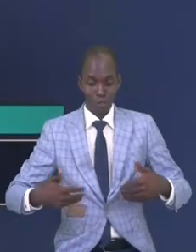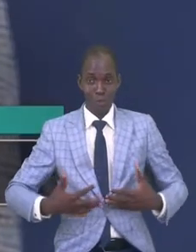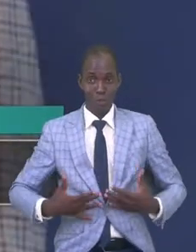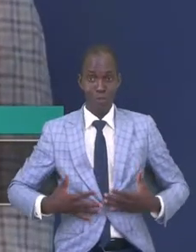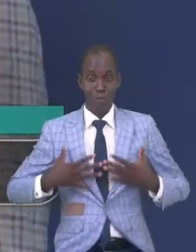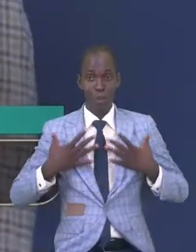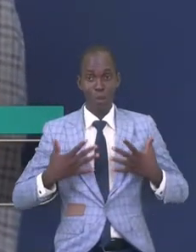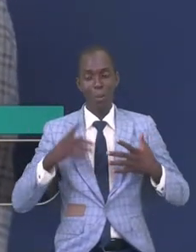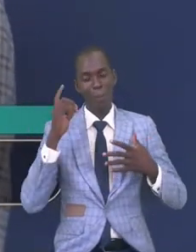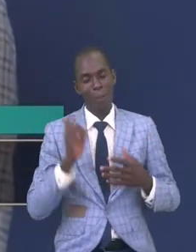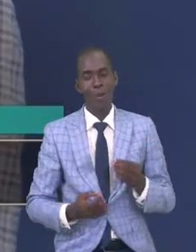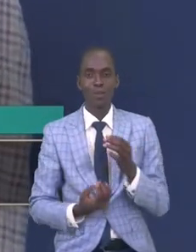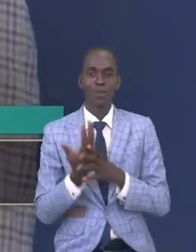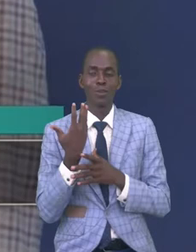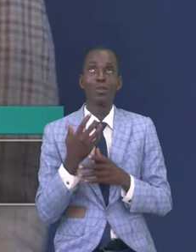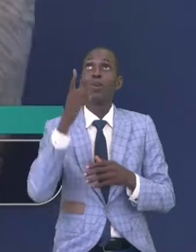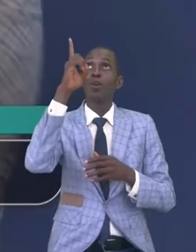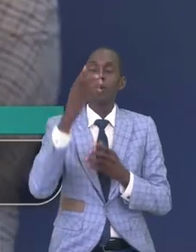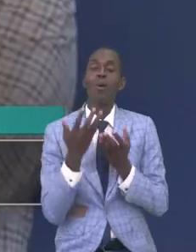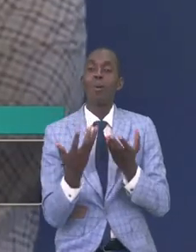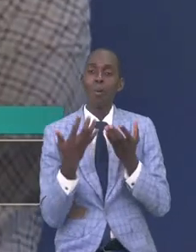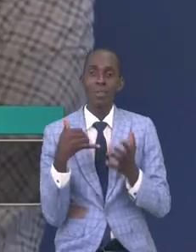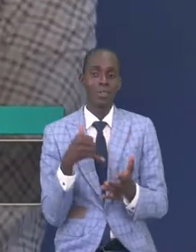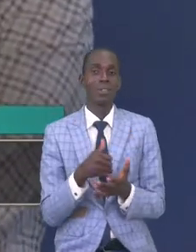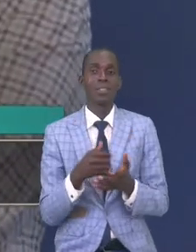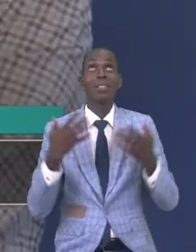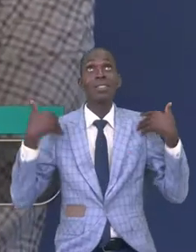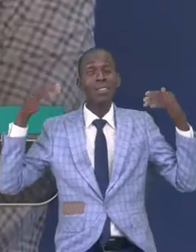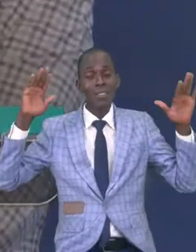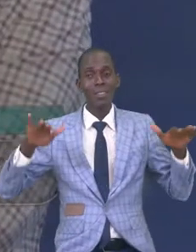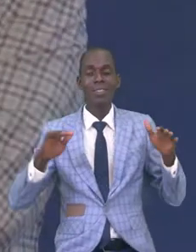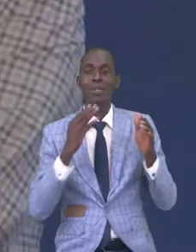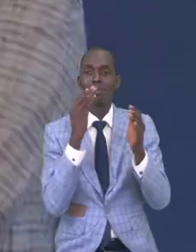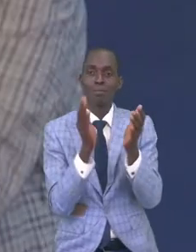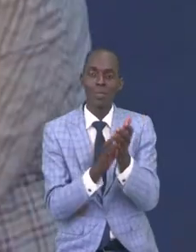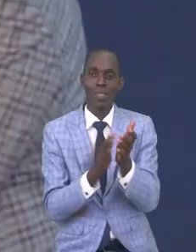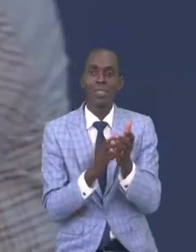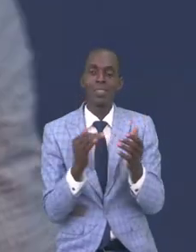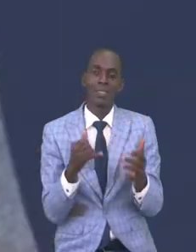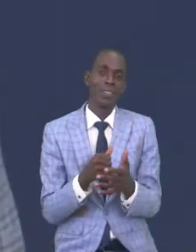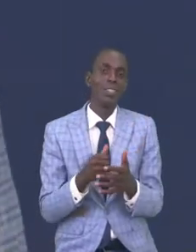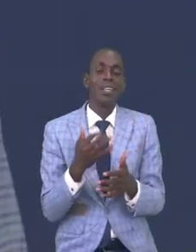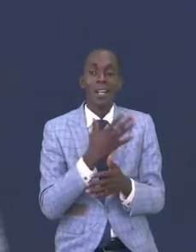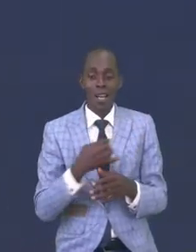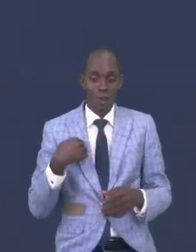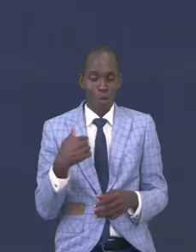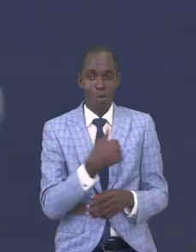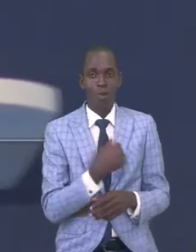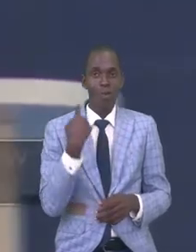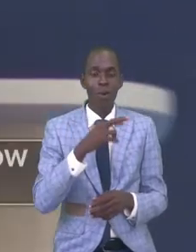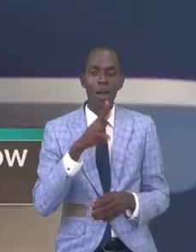God desires it. The angels celebrate it. And we who are your